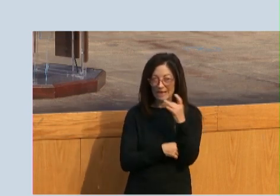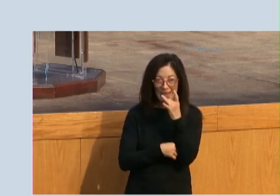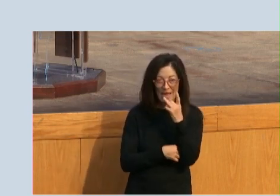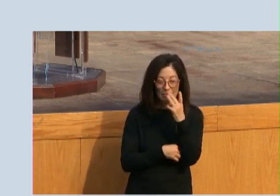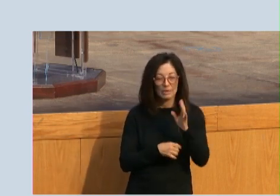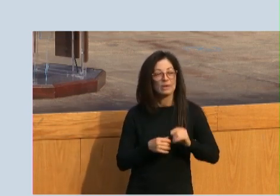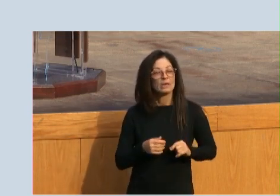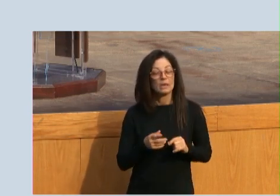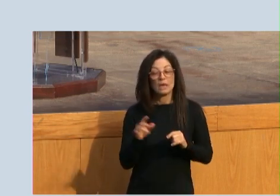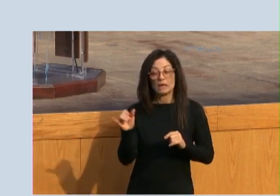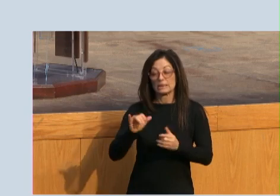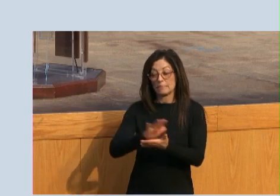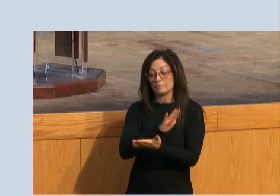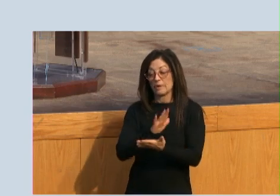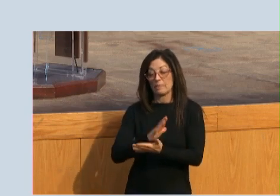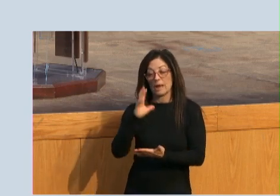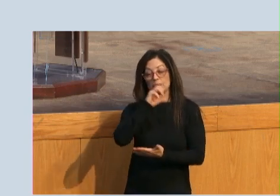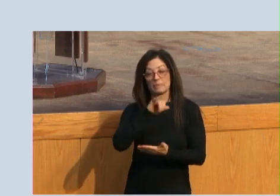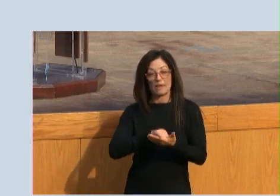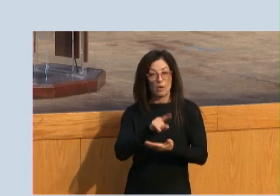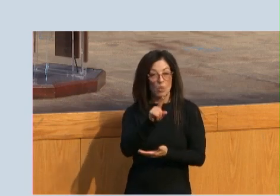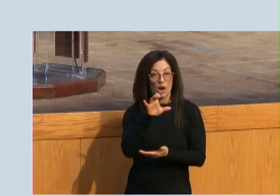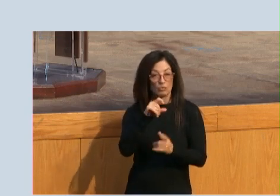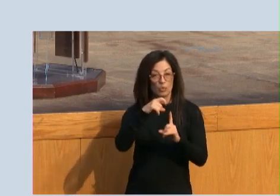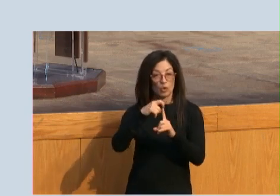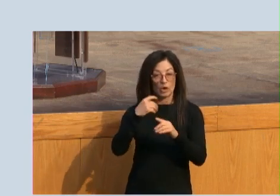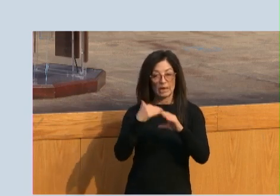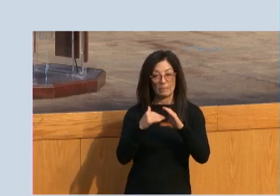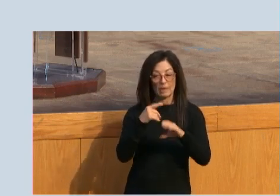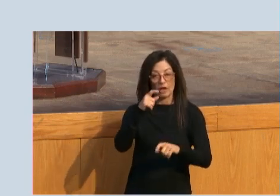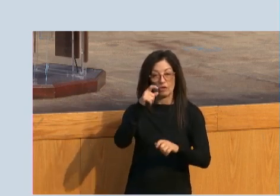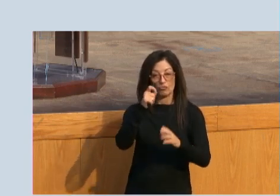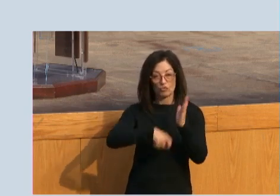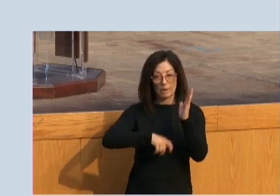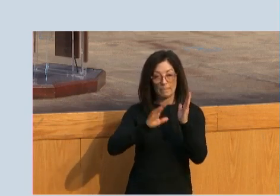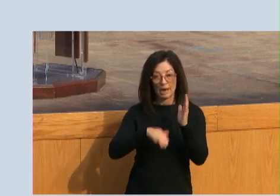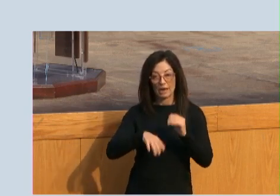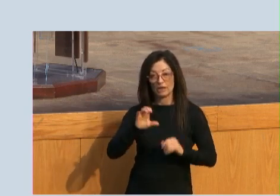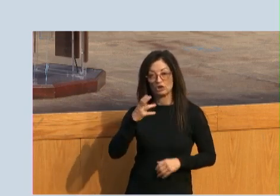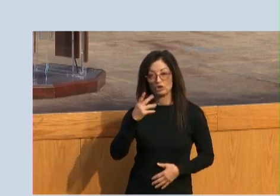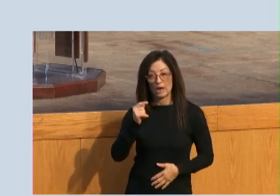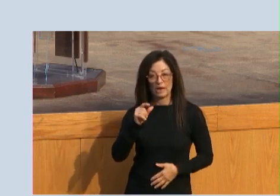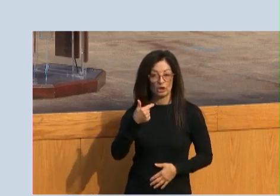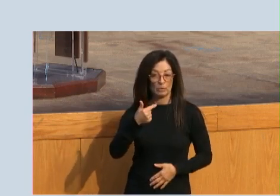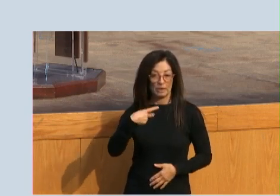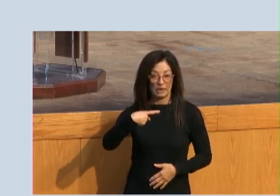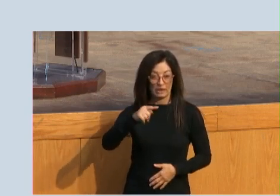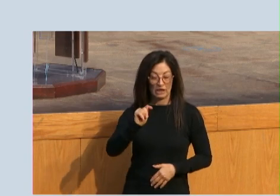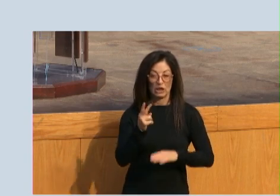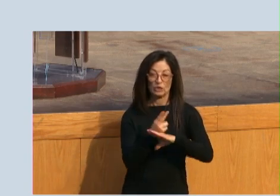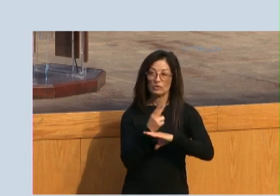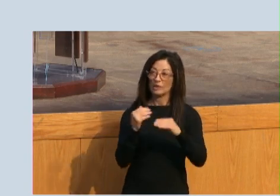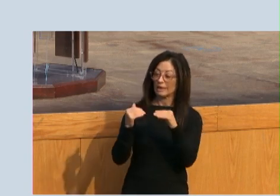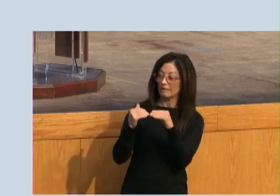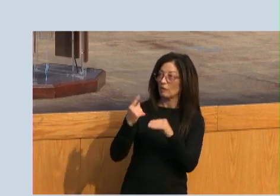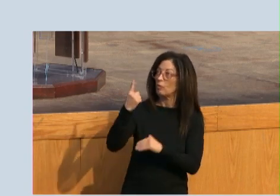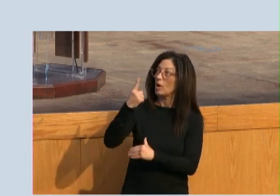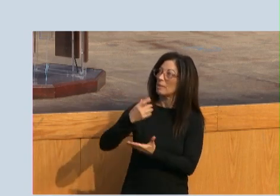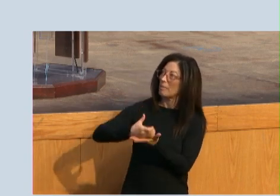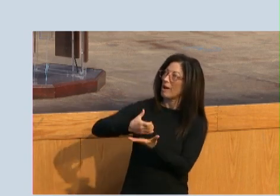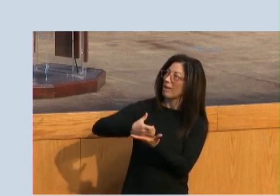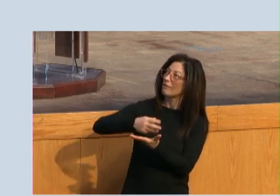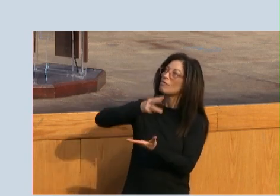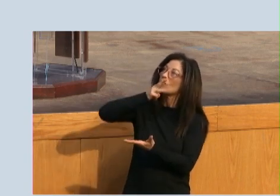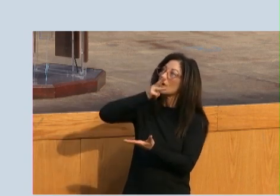That same paper estimated that a 100-word email written by ChatGPT uses the equivalent of 1 bottle of water to cool those